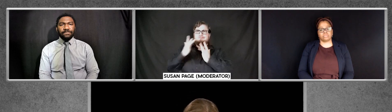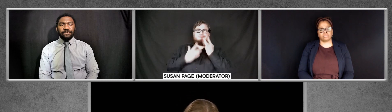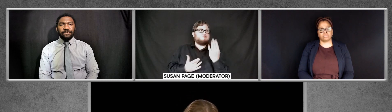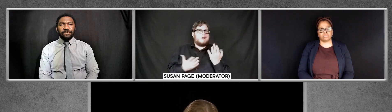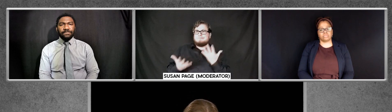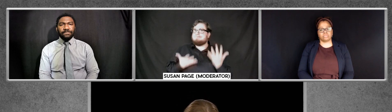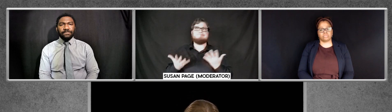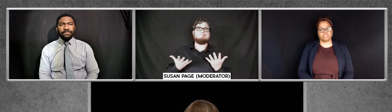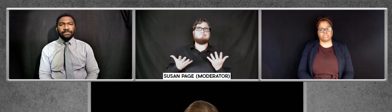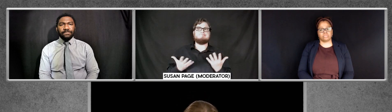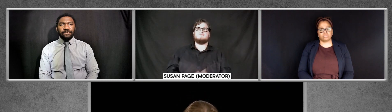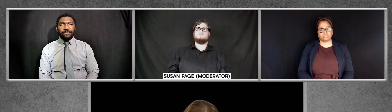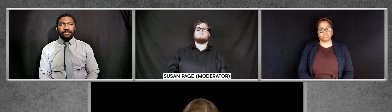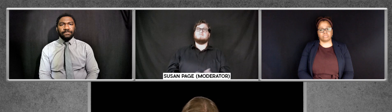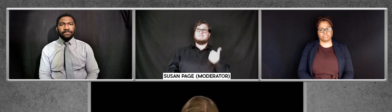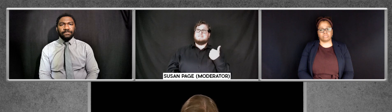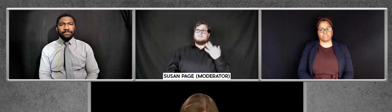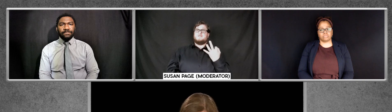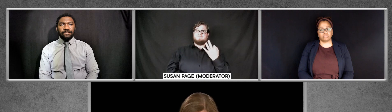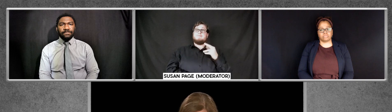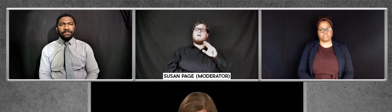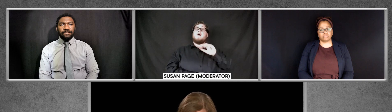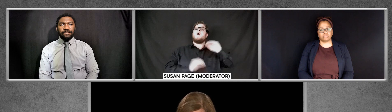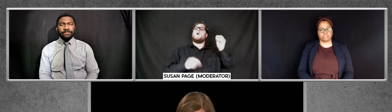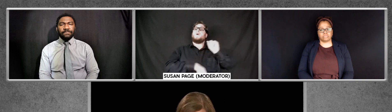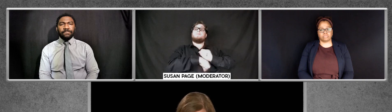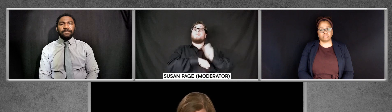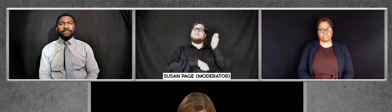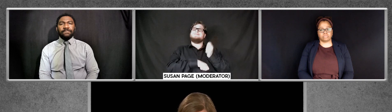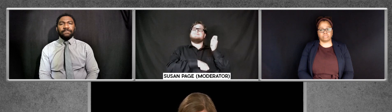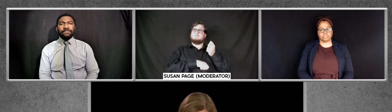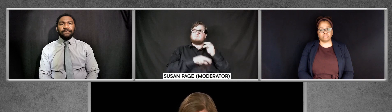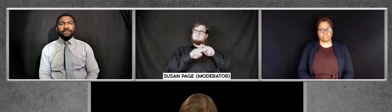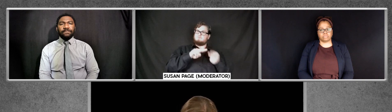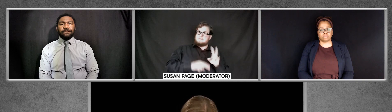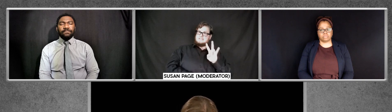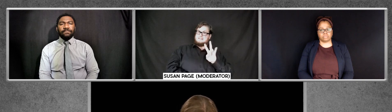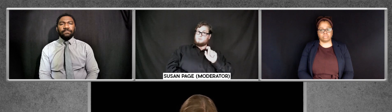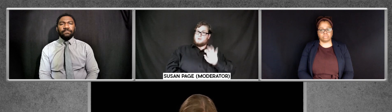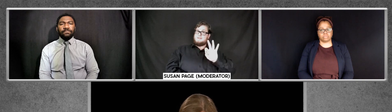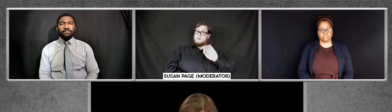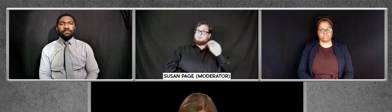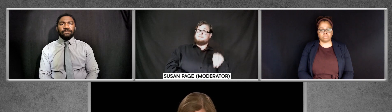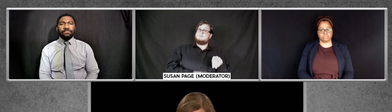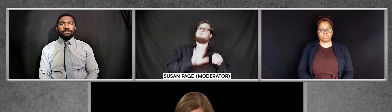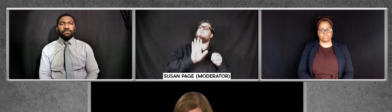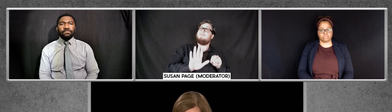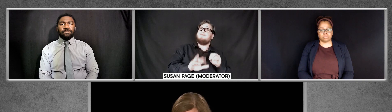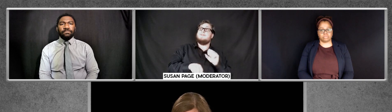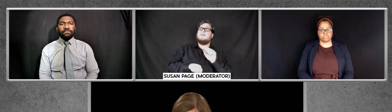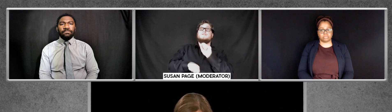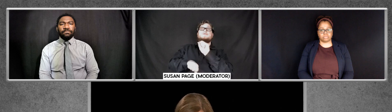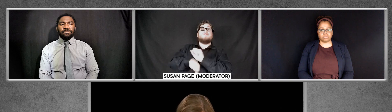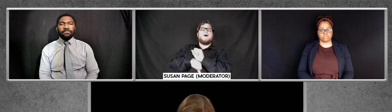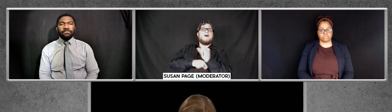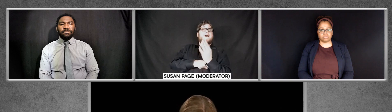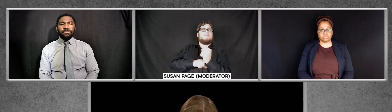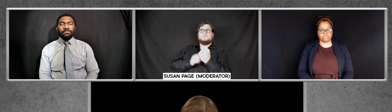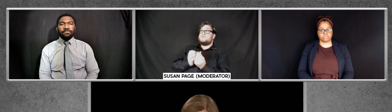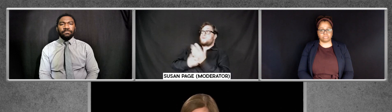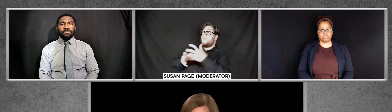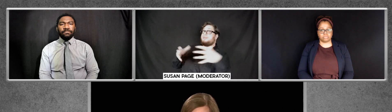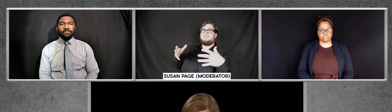we learned that the unemployment rate had declined to 7.9% in September, but the job growth had stalled, and that was before the latest round of